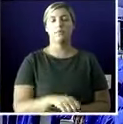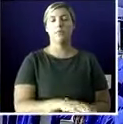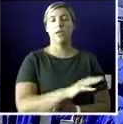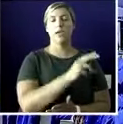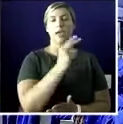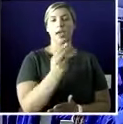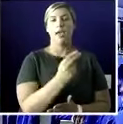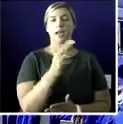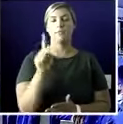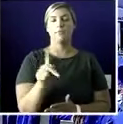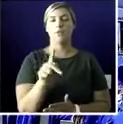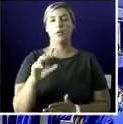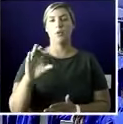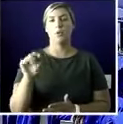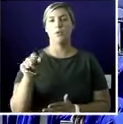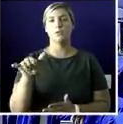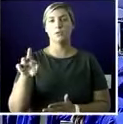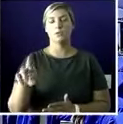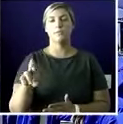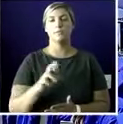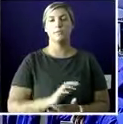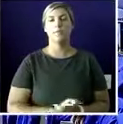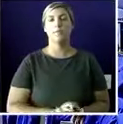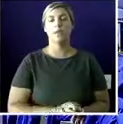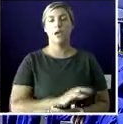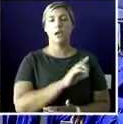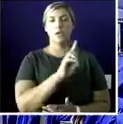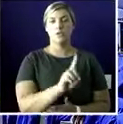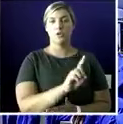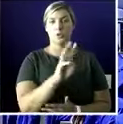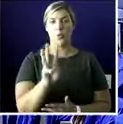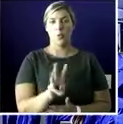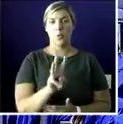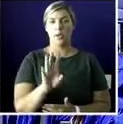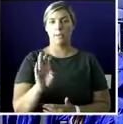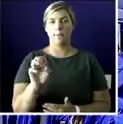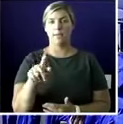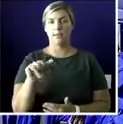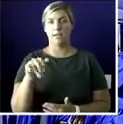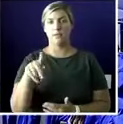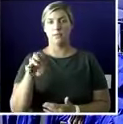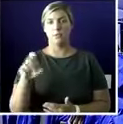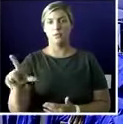Hayden Philip Colster. Dalton Wayne Van Tassel.